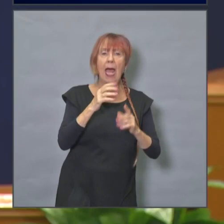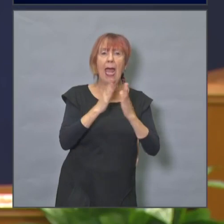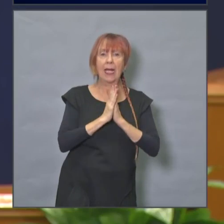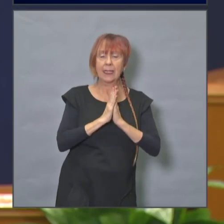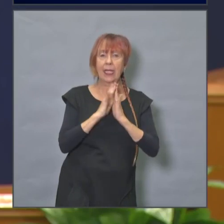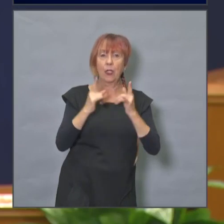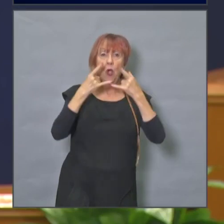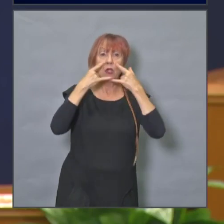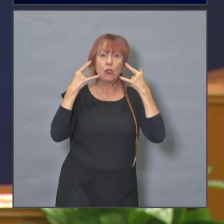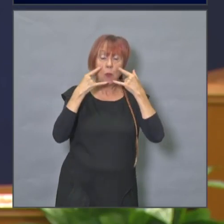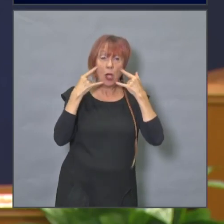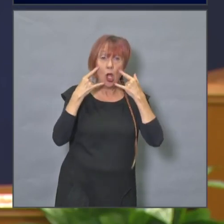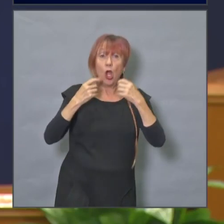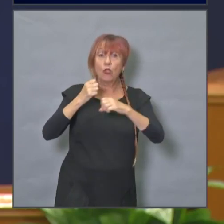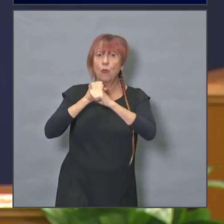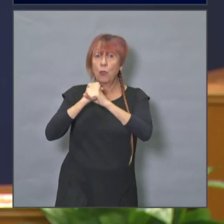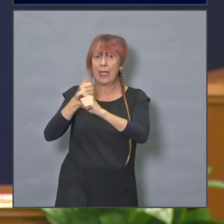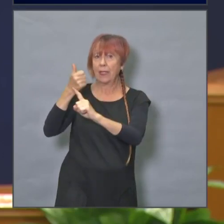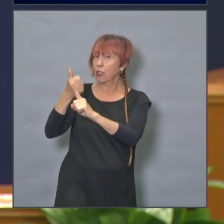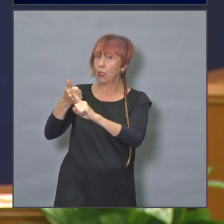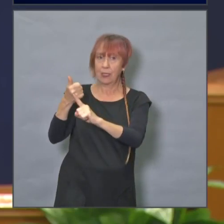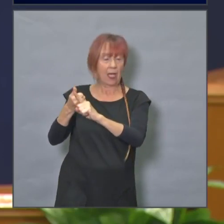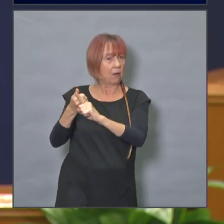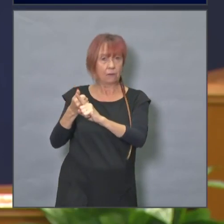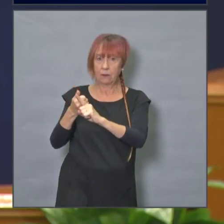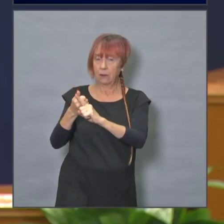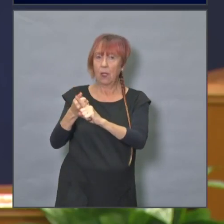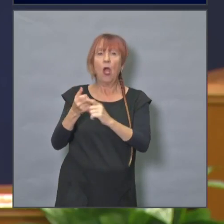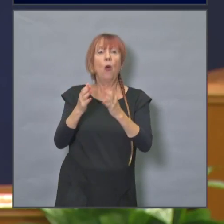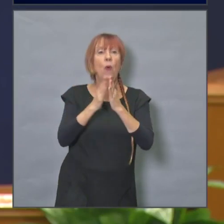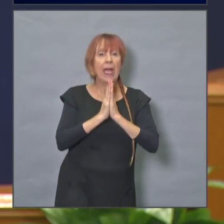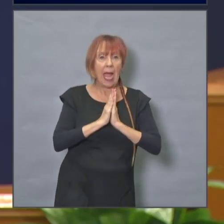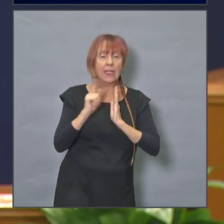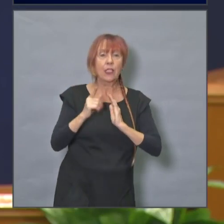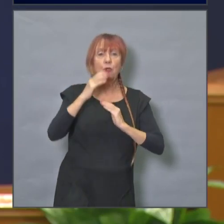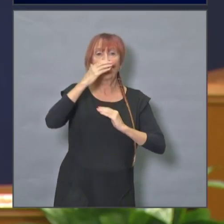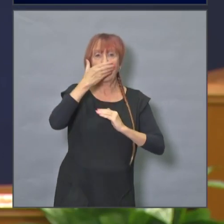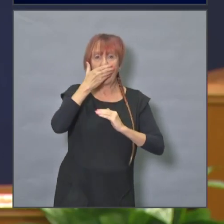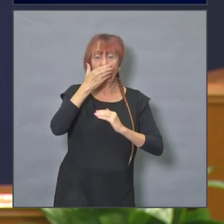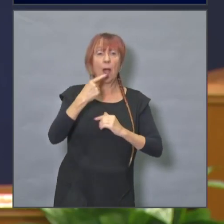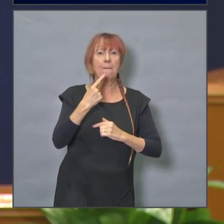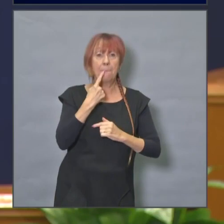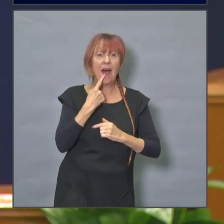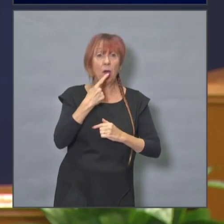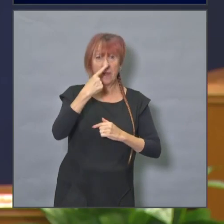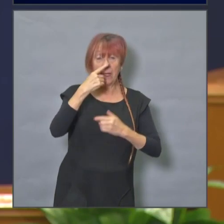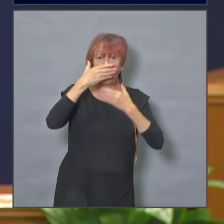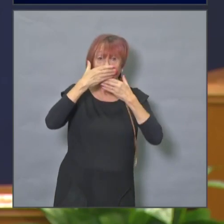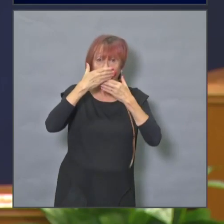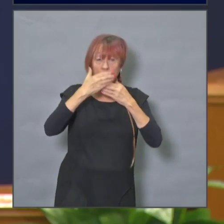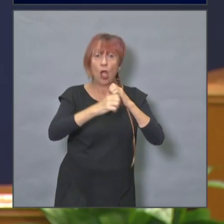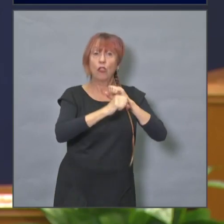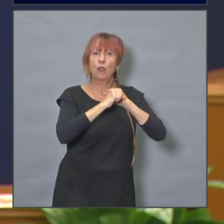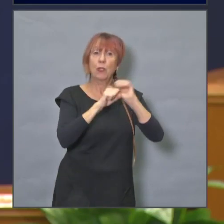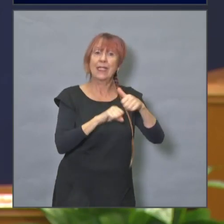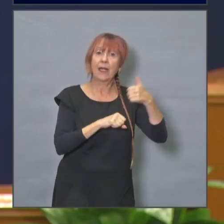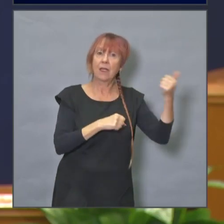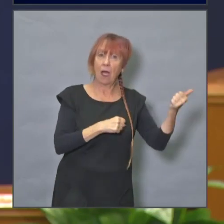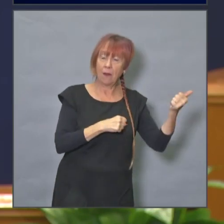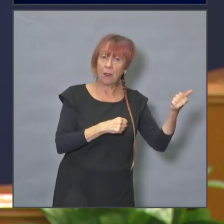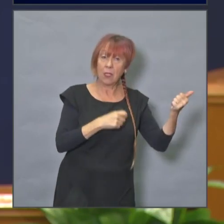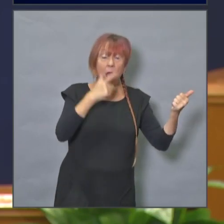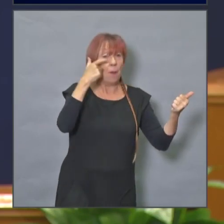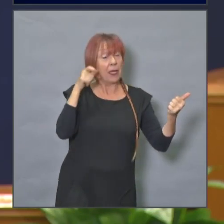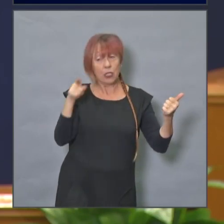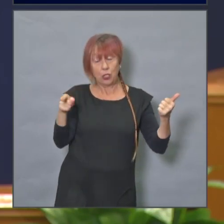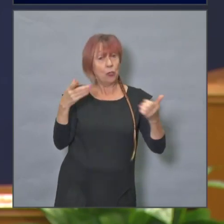face covering to protect yourself. We ask you to cover your mouth and nose to protect others, especially since you can be